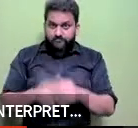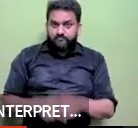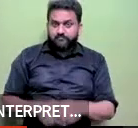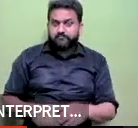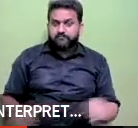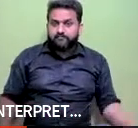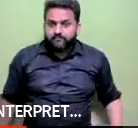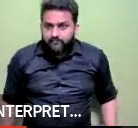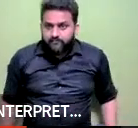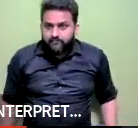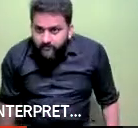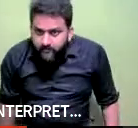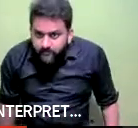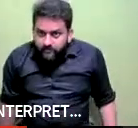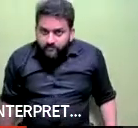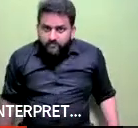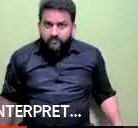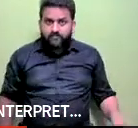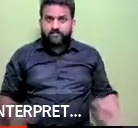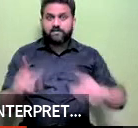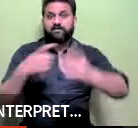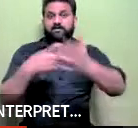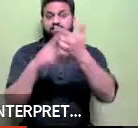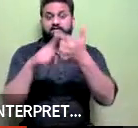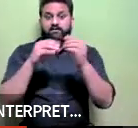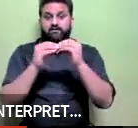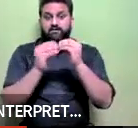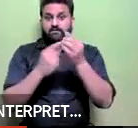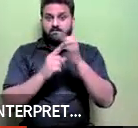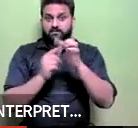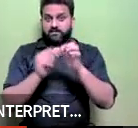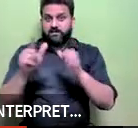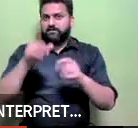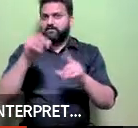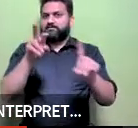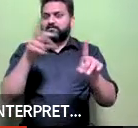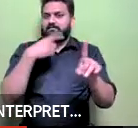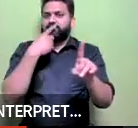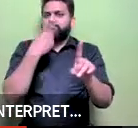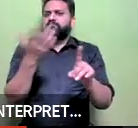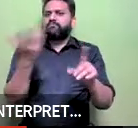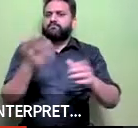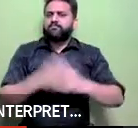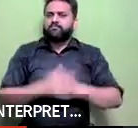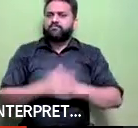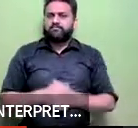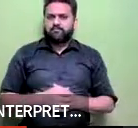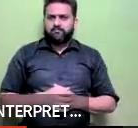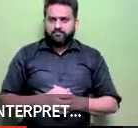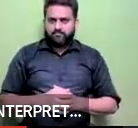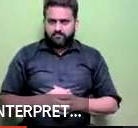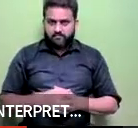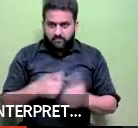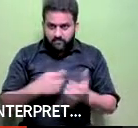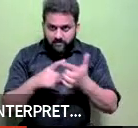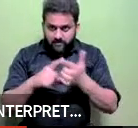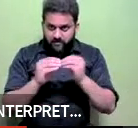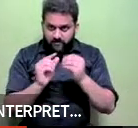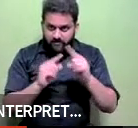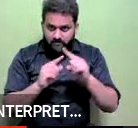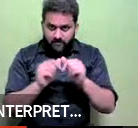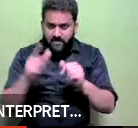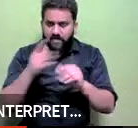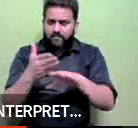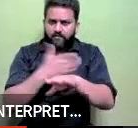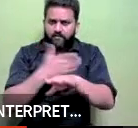Okay? Now, rebuttal and sur-rebuttal. This is also a technique. Let me tell you about the rebuttal. Rebuttal you can prepare in